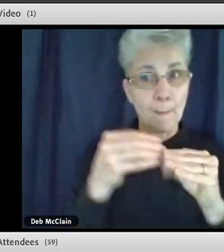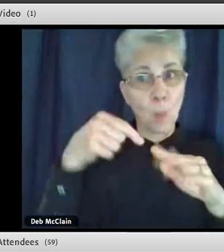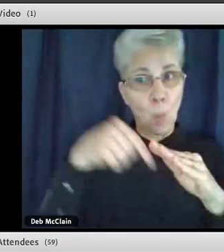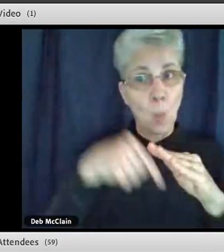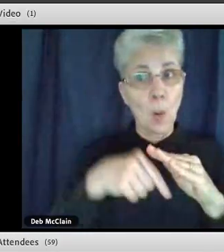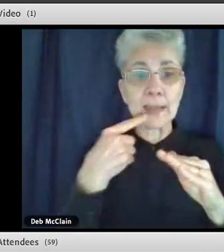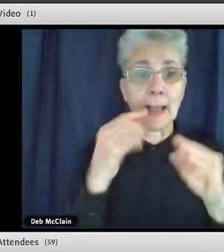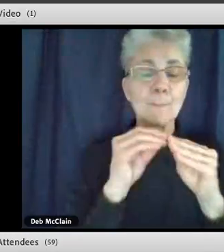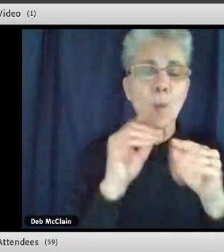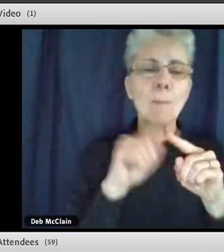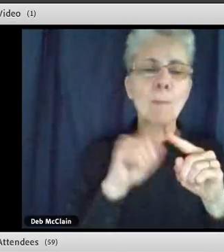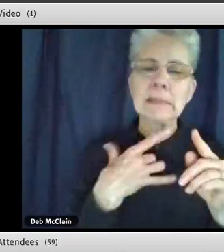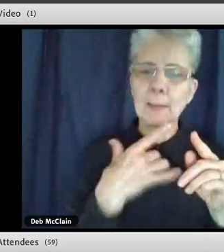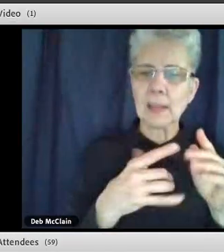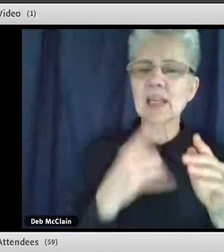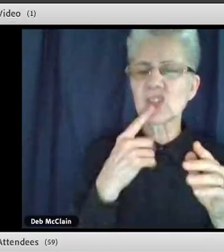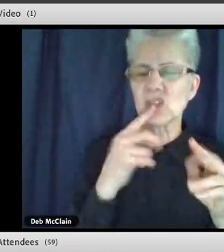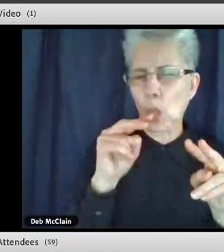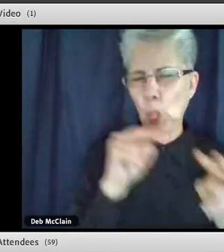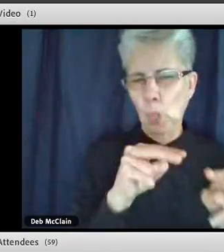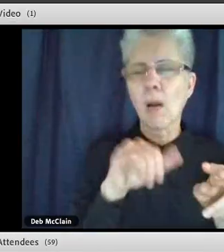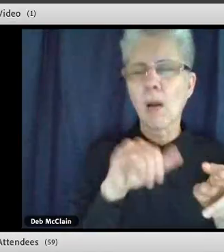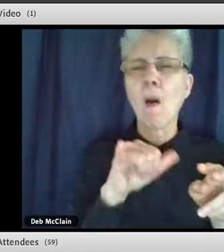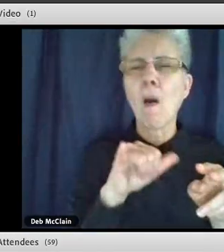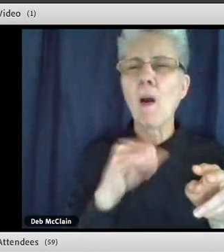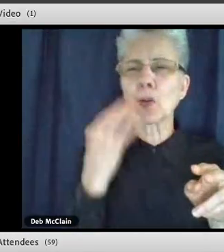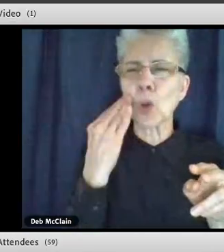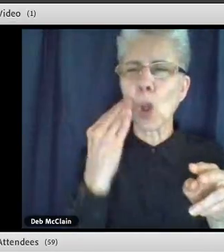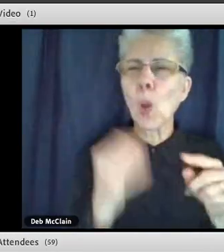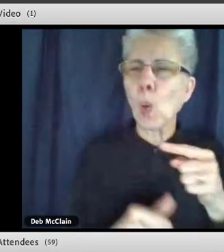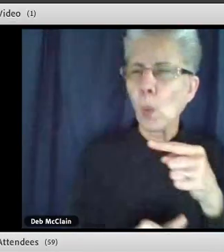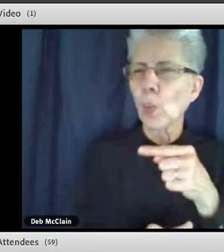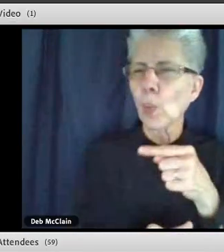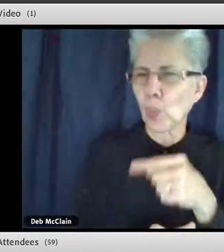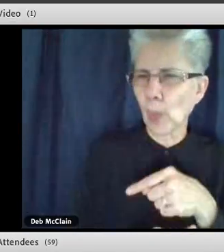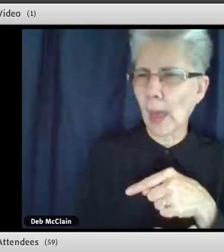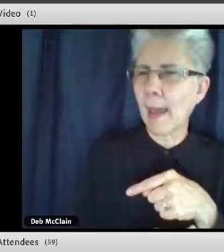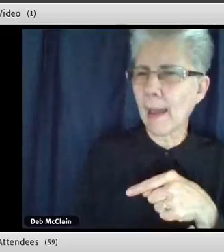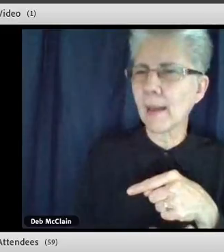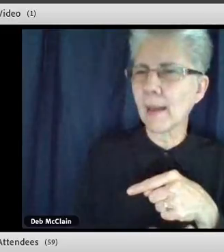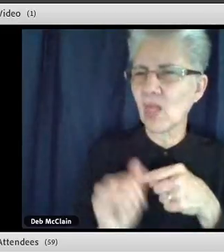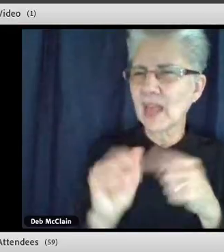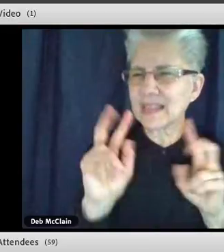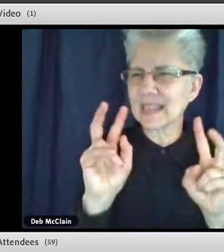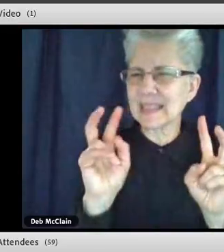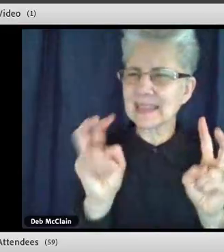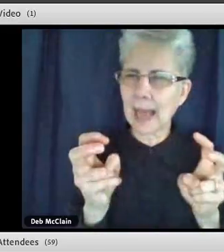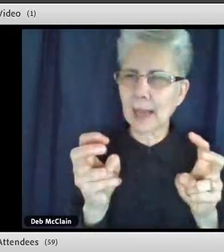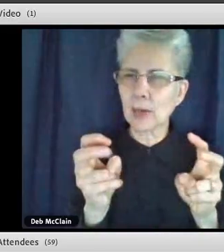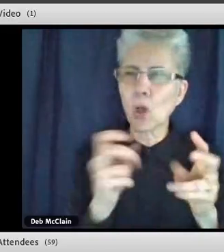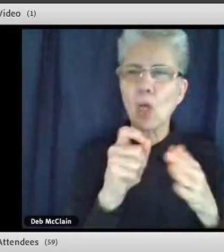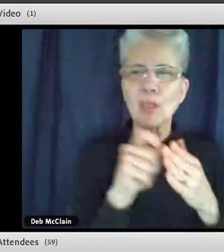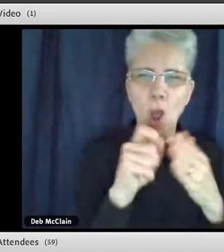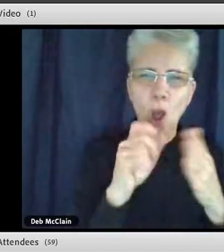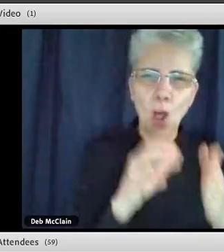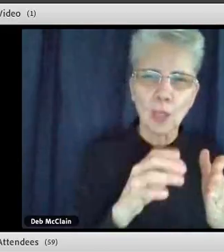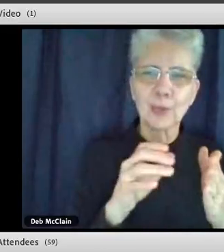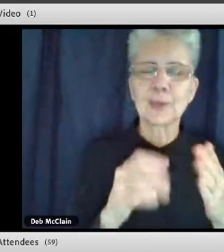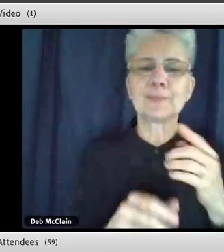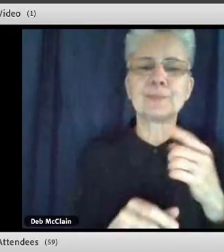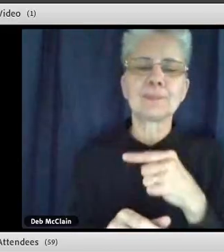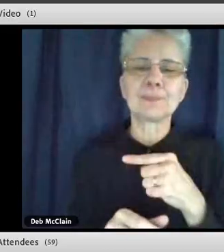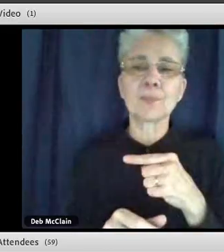we can typically kind of just look at this and know this is the title, this is the author, etc. And then